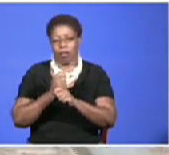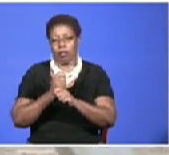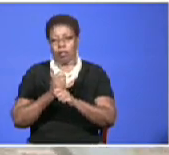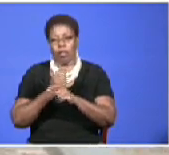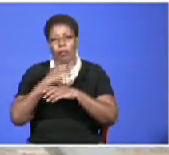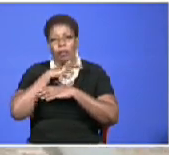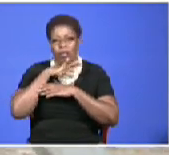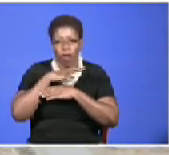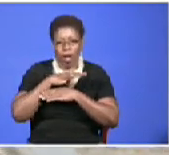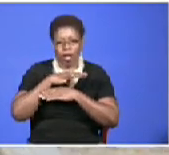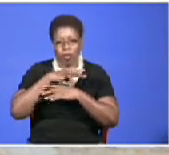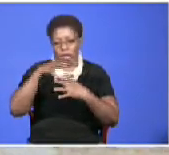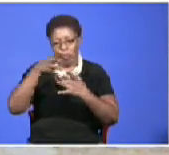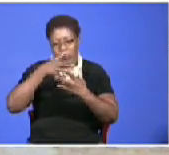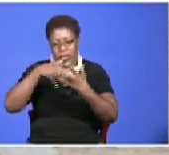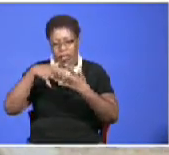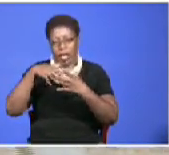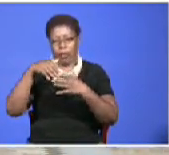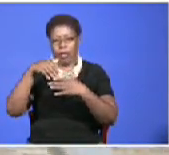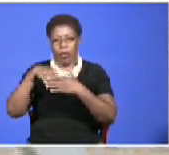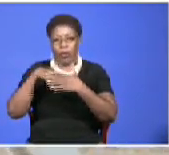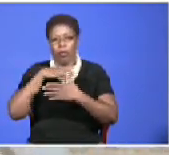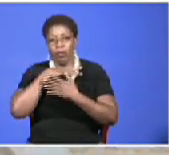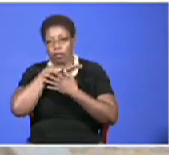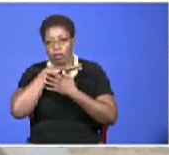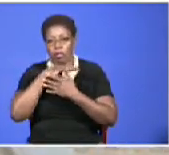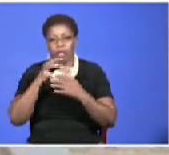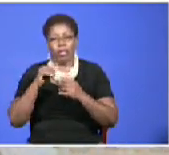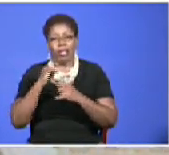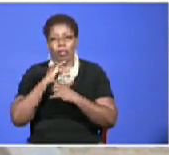alone, mangled with the green debris, has just been